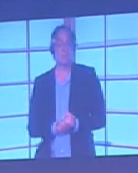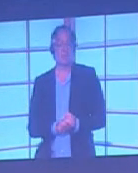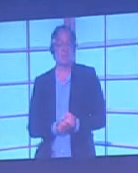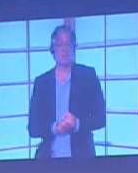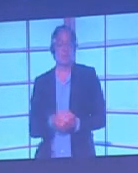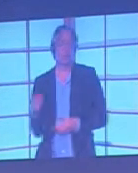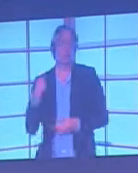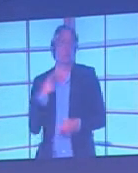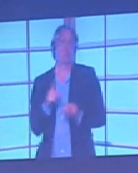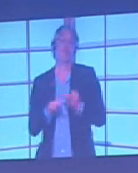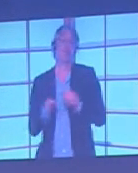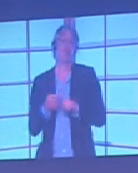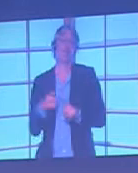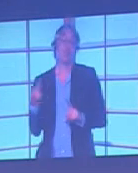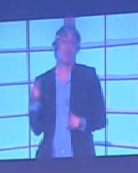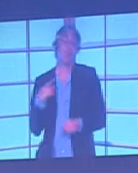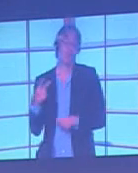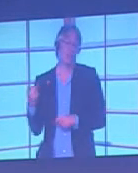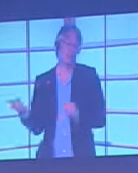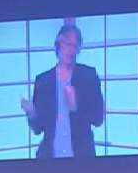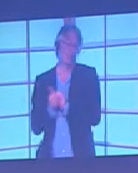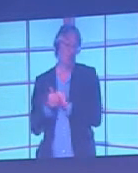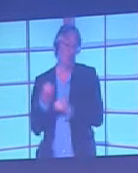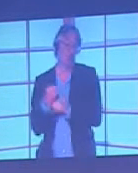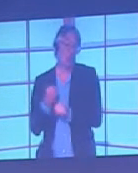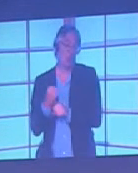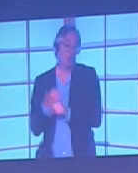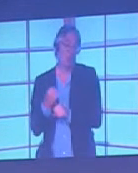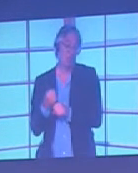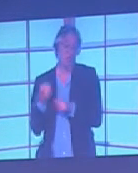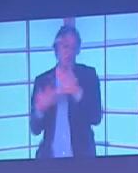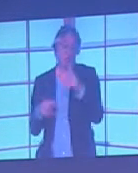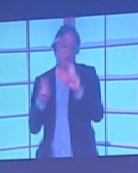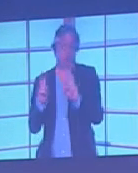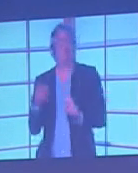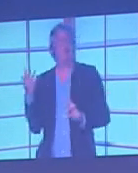good friends. We work hard together on a lot of topics, and he's going to come and moderate for us.